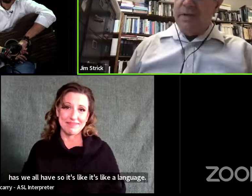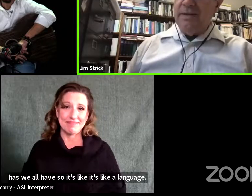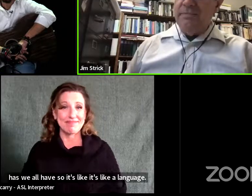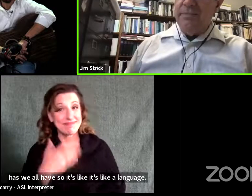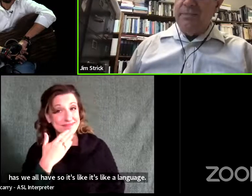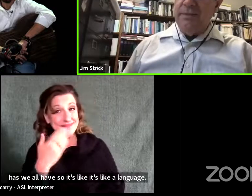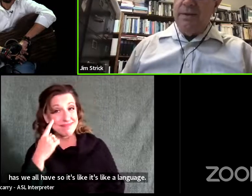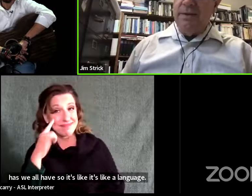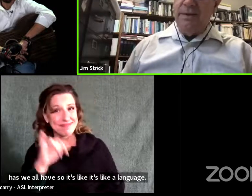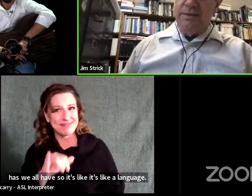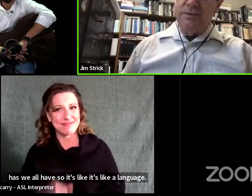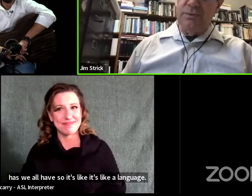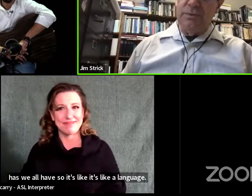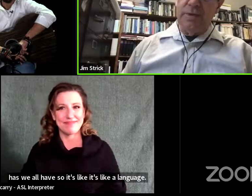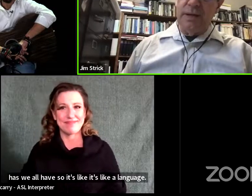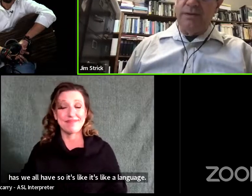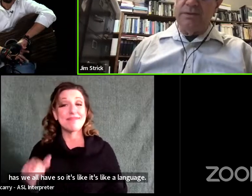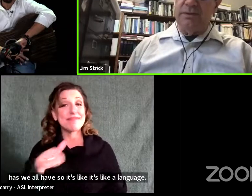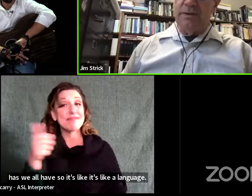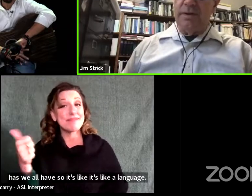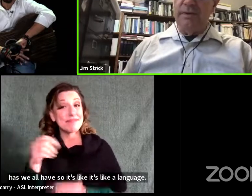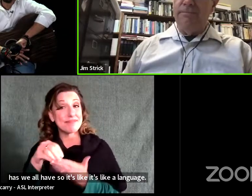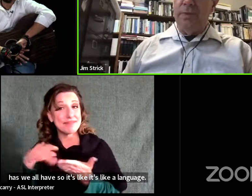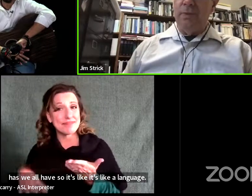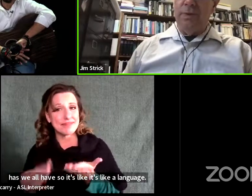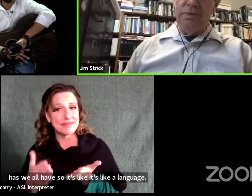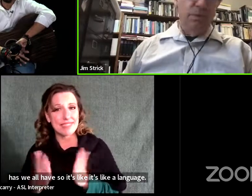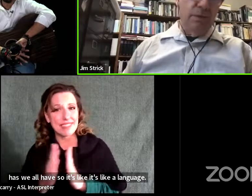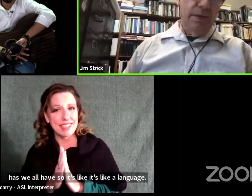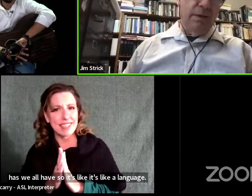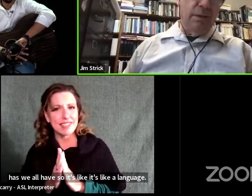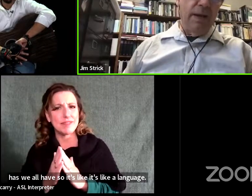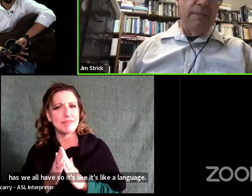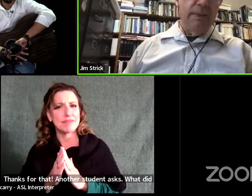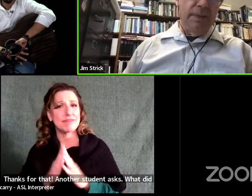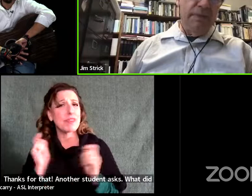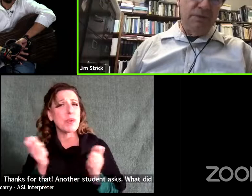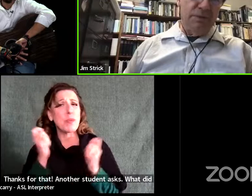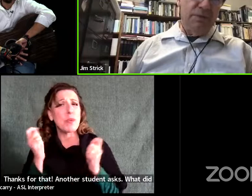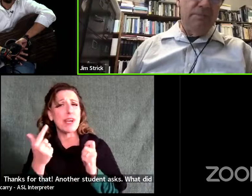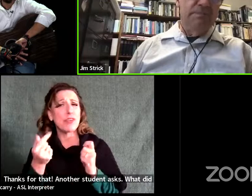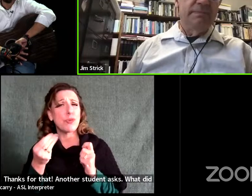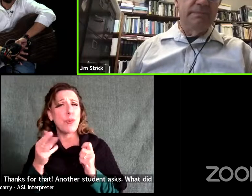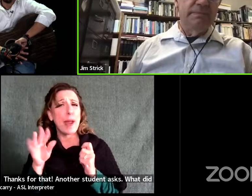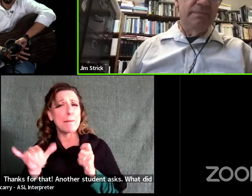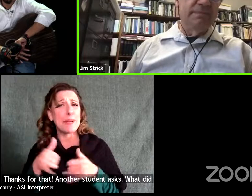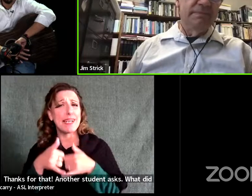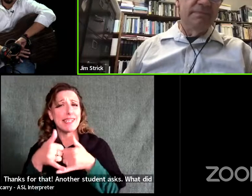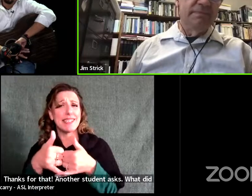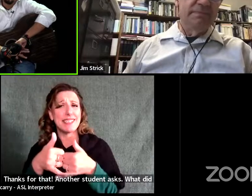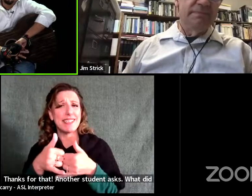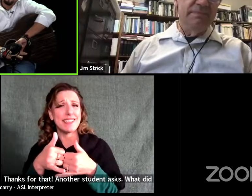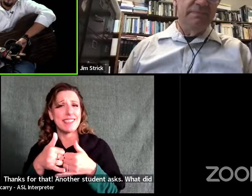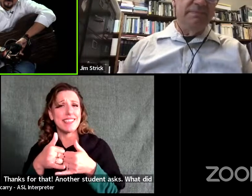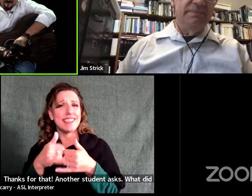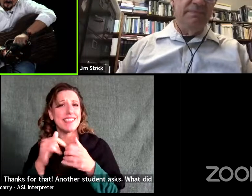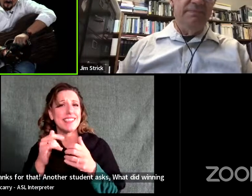Thanks for that. Another student asks, what did winning a Grammy mean to you?